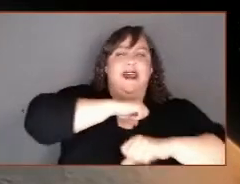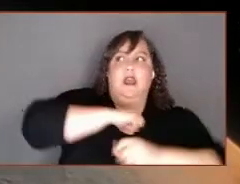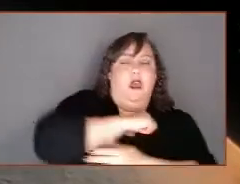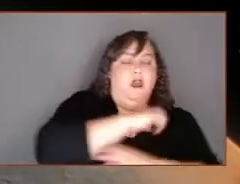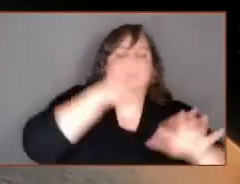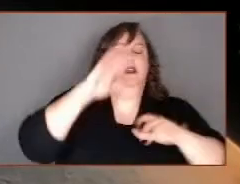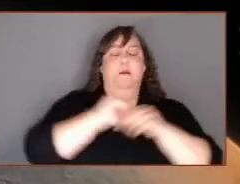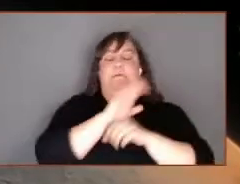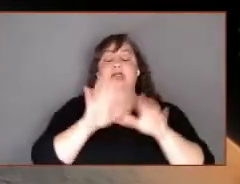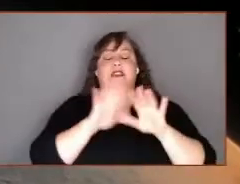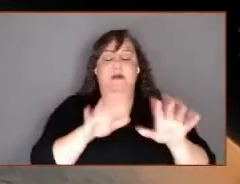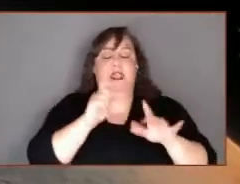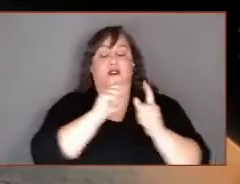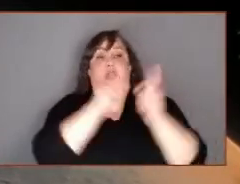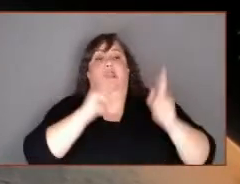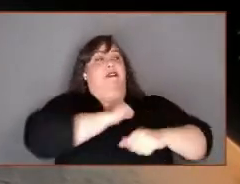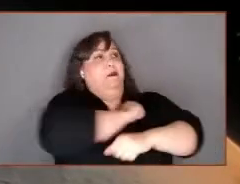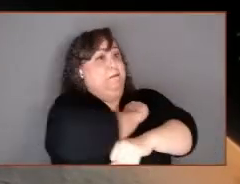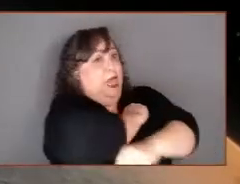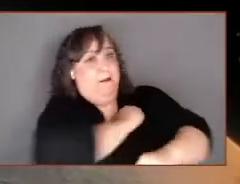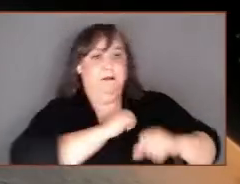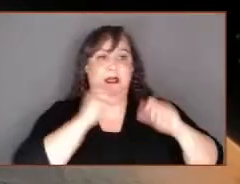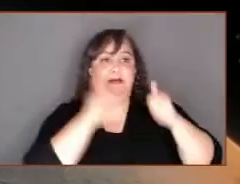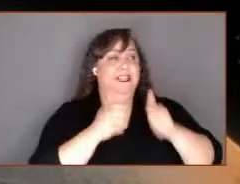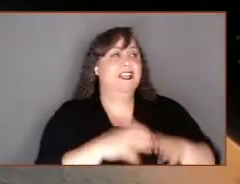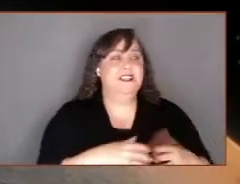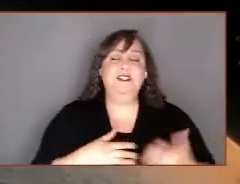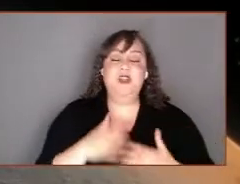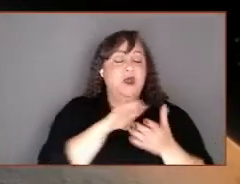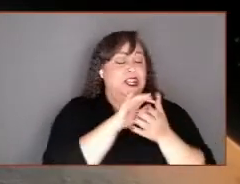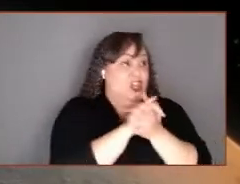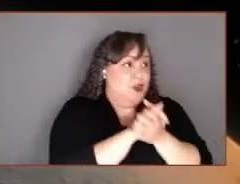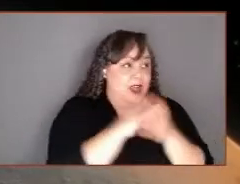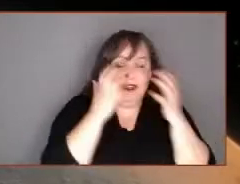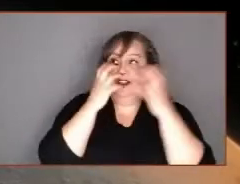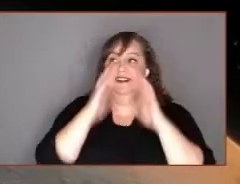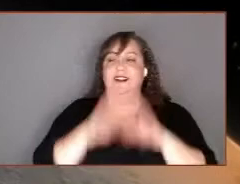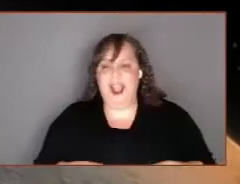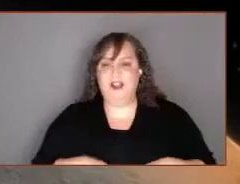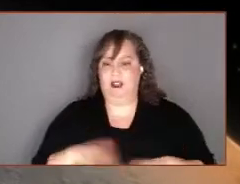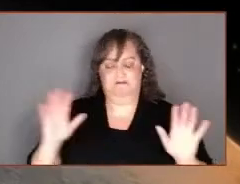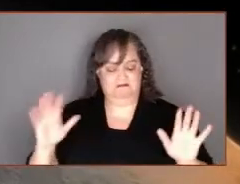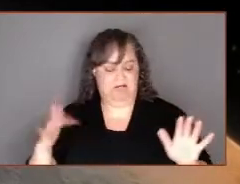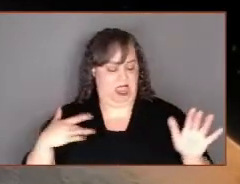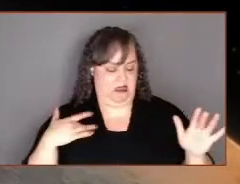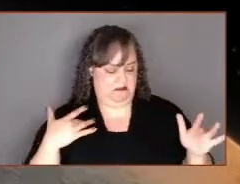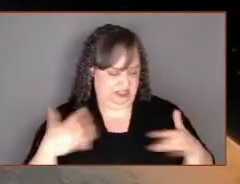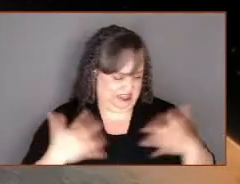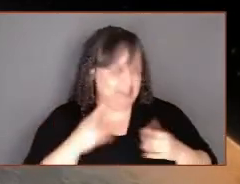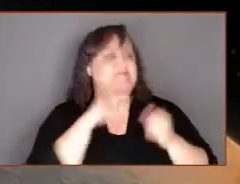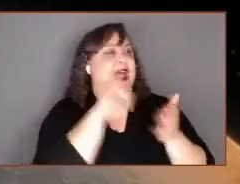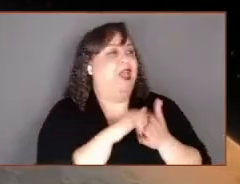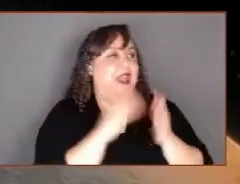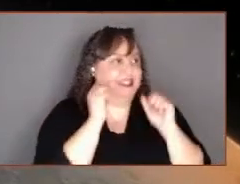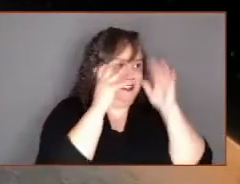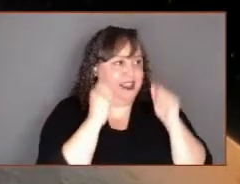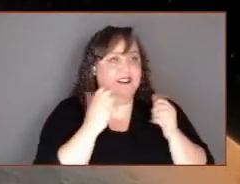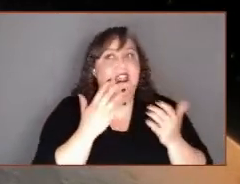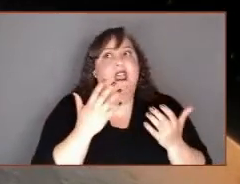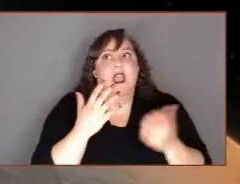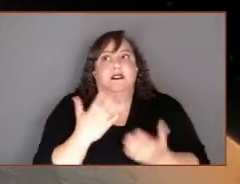great. Congratulations. Yeah, I was super excited. It's amazing. And special thanks to my whole team. We all put in a ton of hard work this past